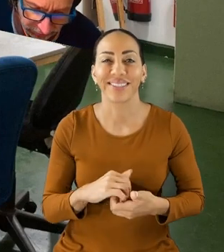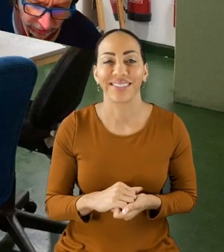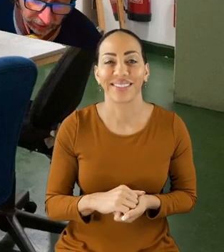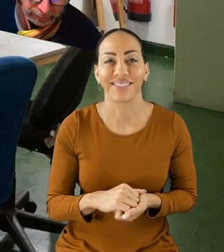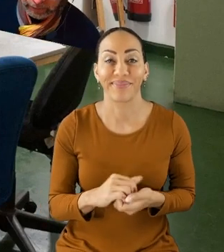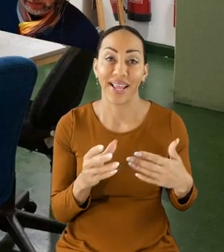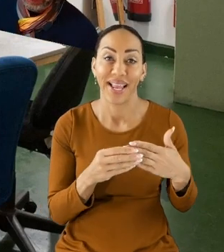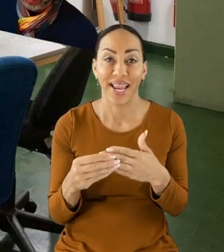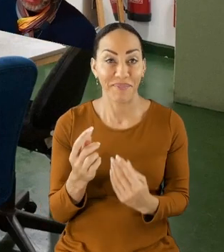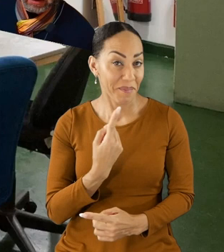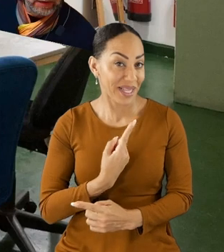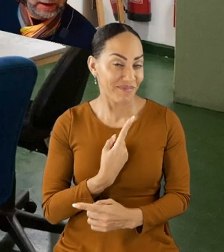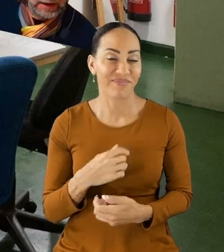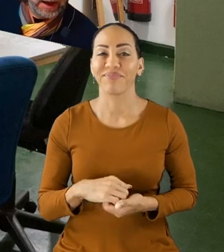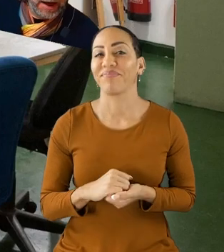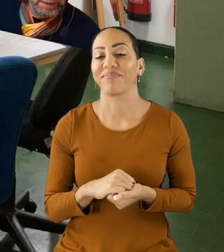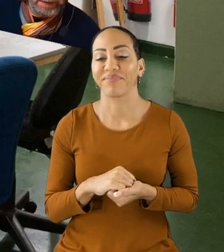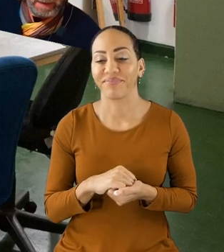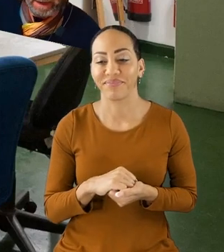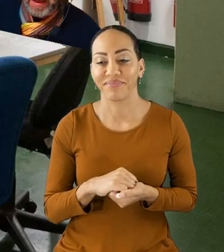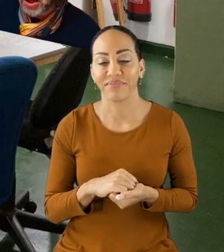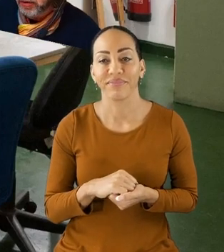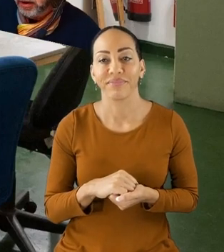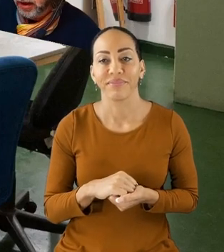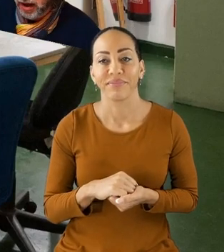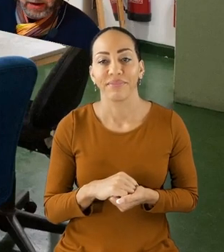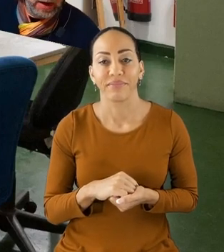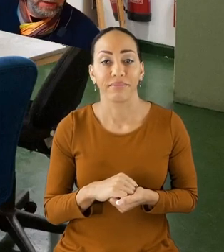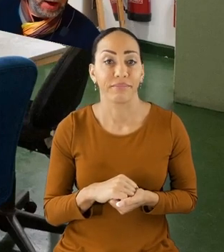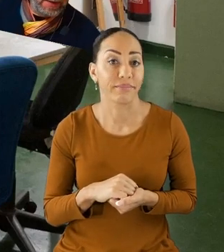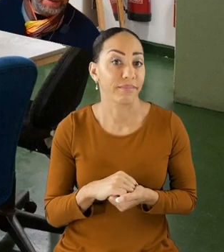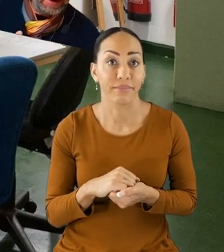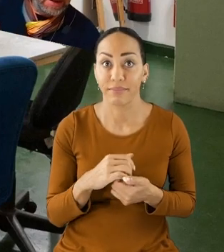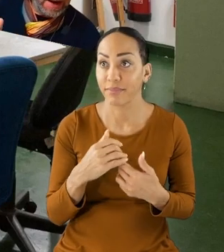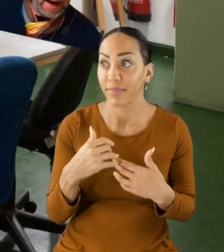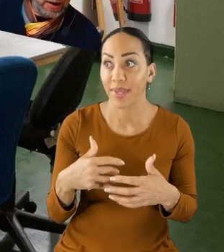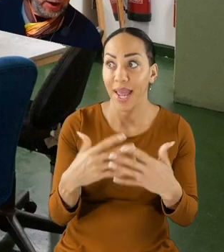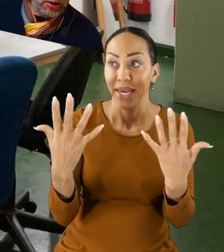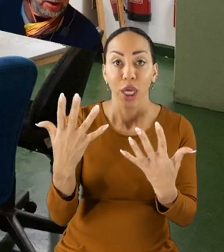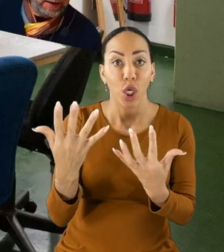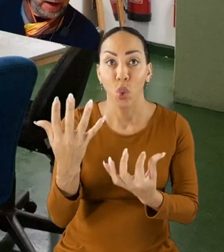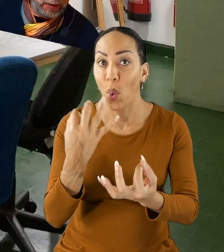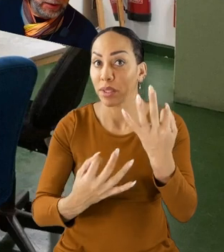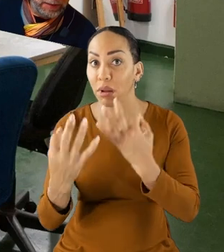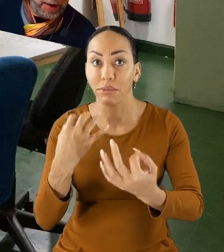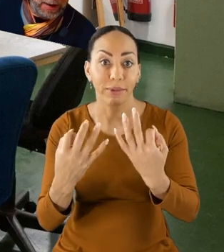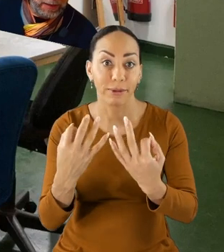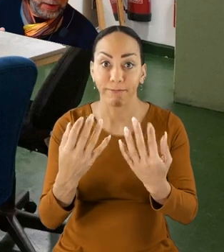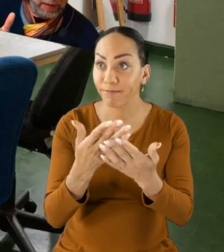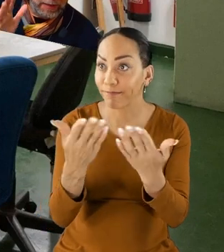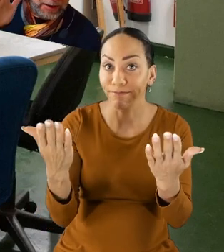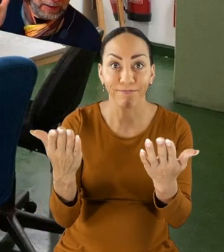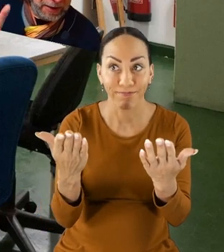response led by myself. So I'm happy to take any questions. If anyone wants to pipe